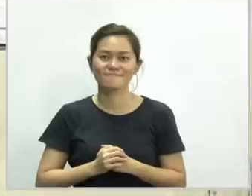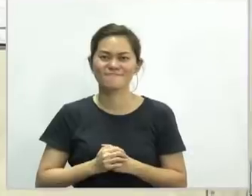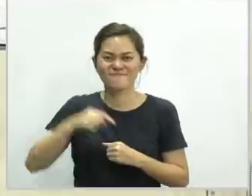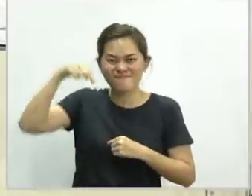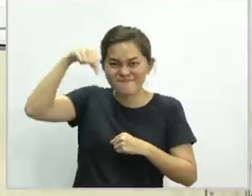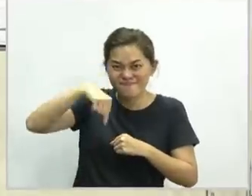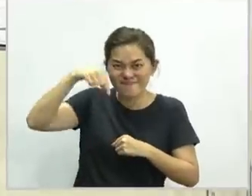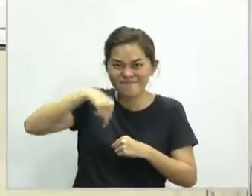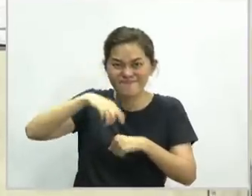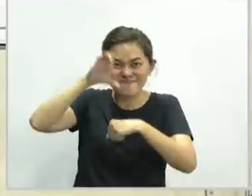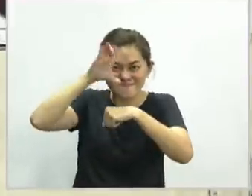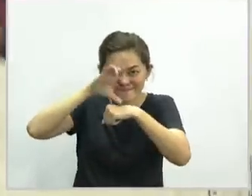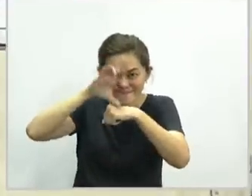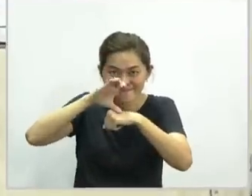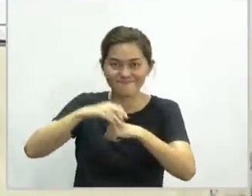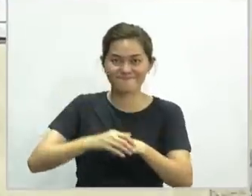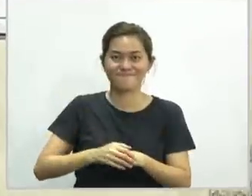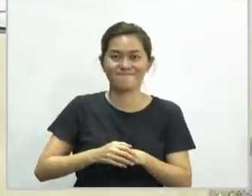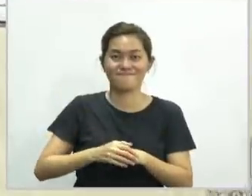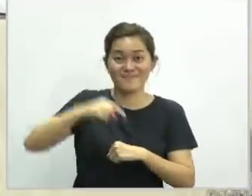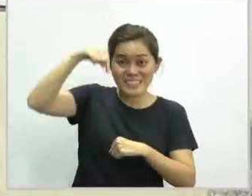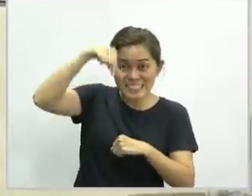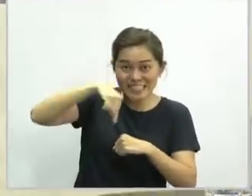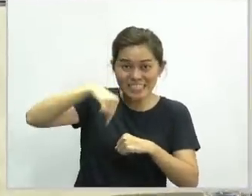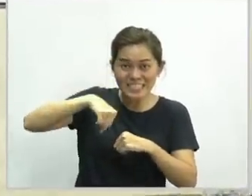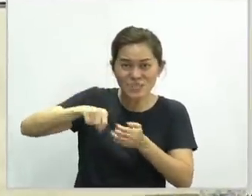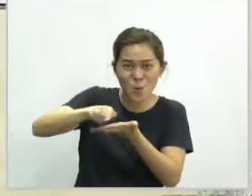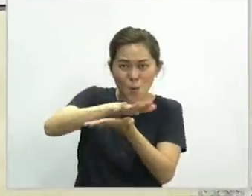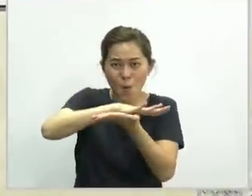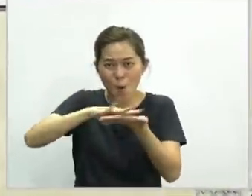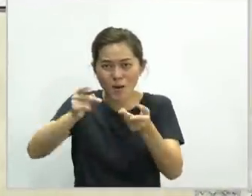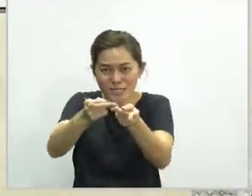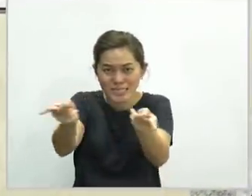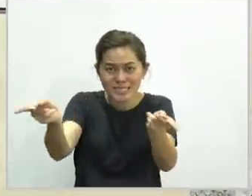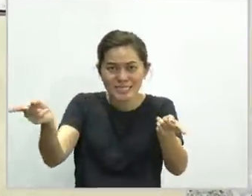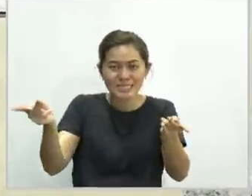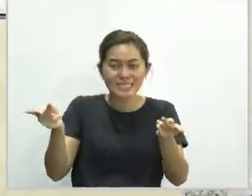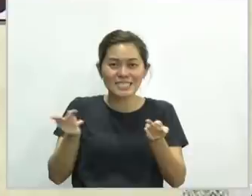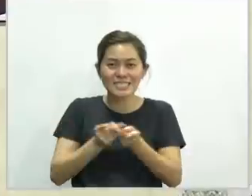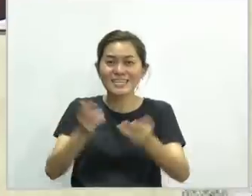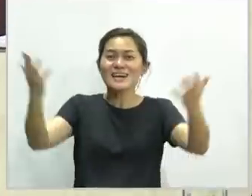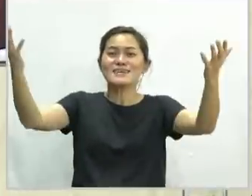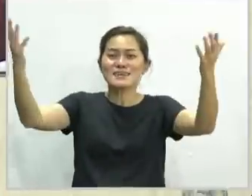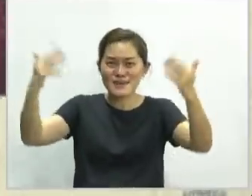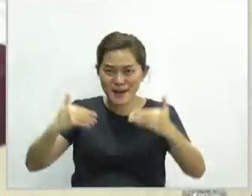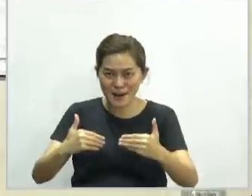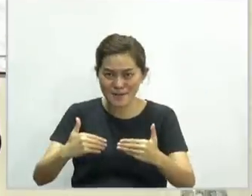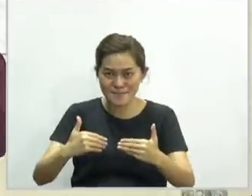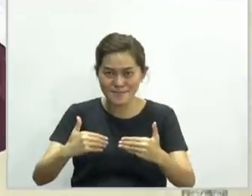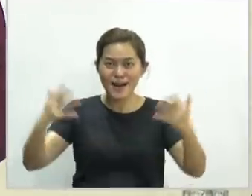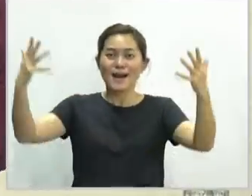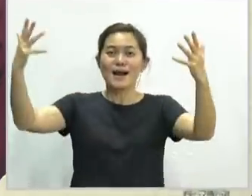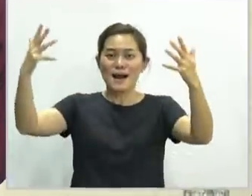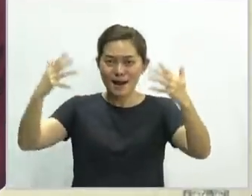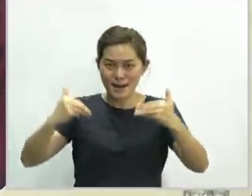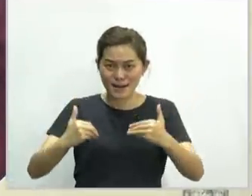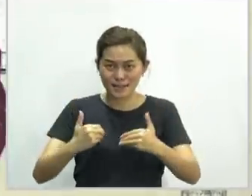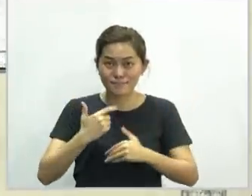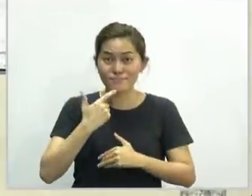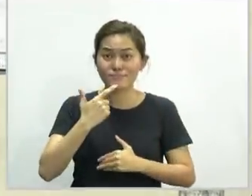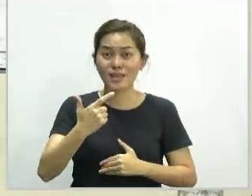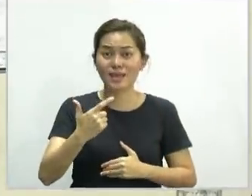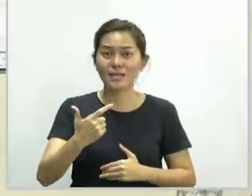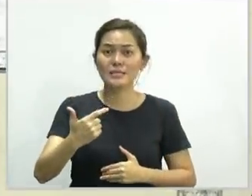This is the cathedral. This is sacred space. Come down and say, I'm